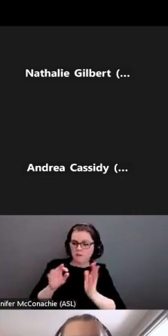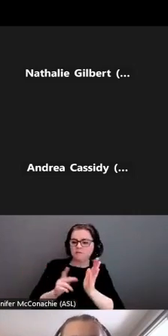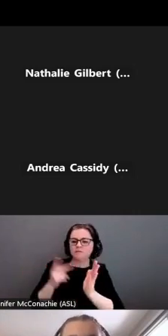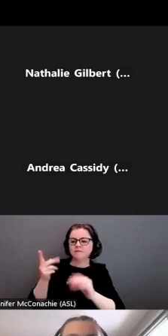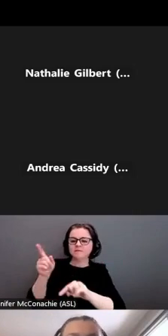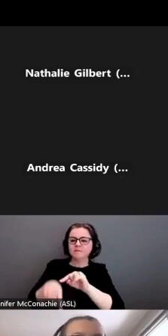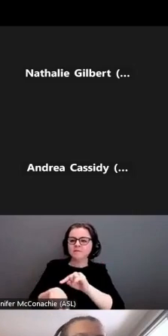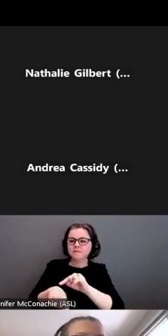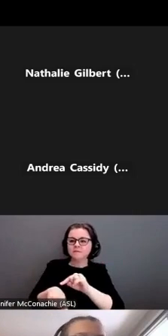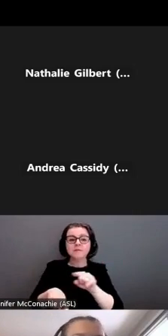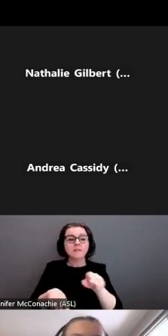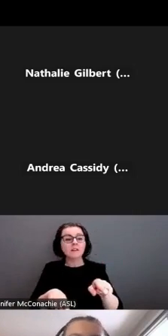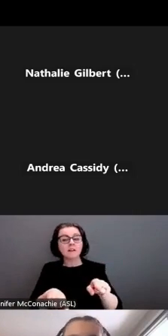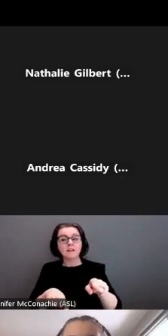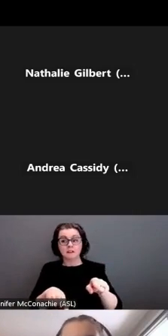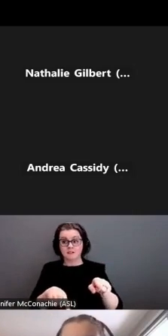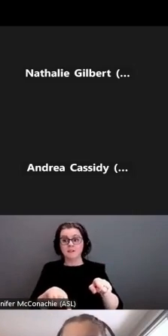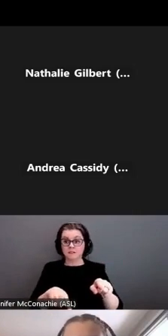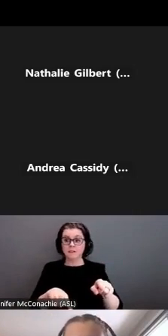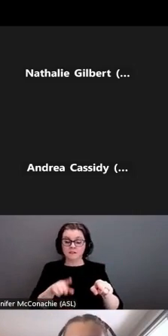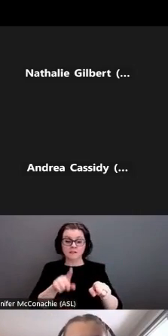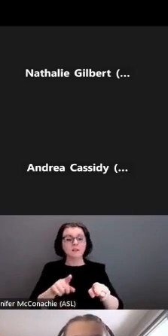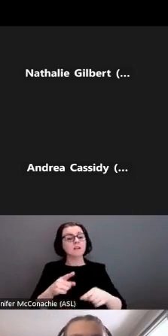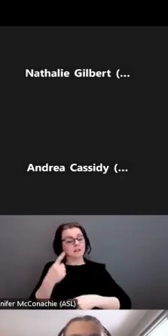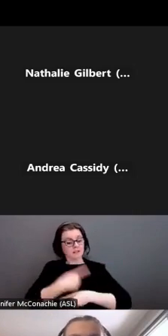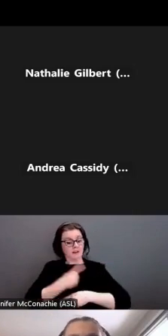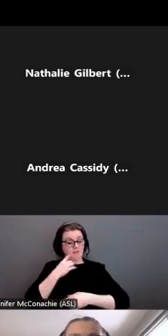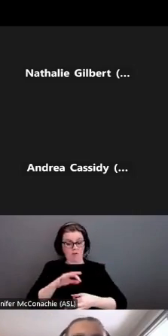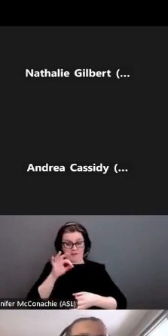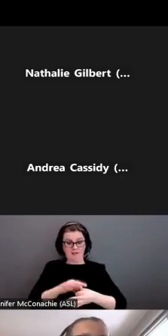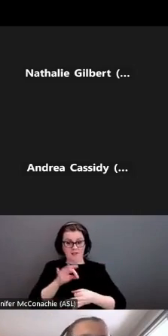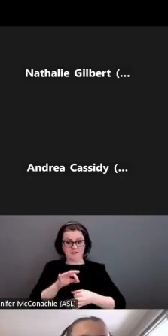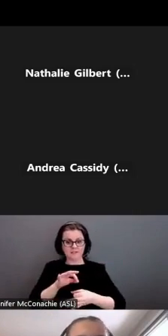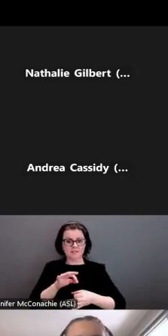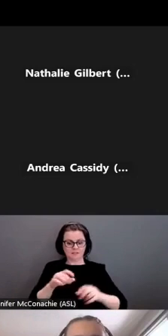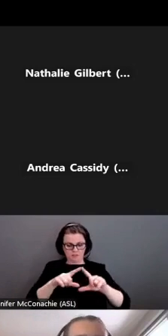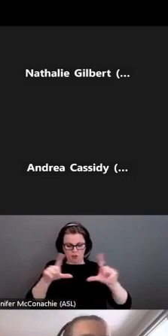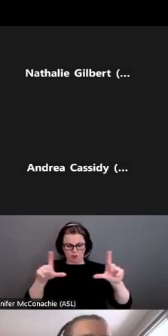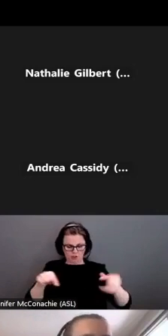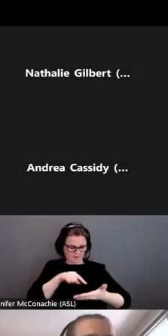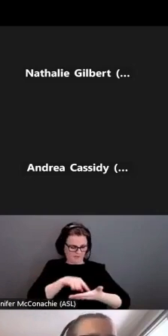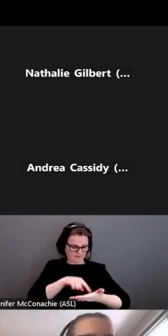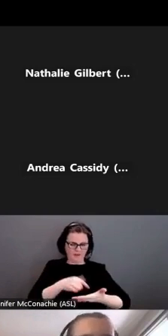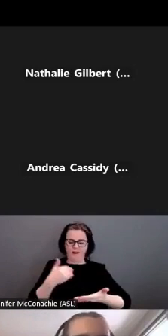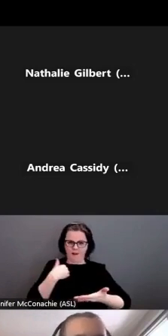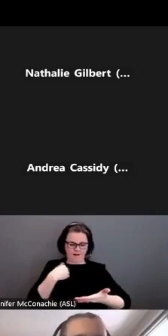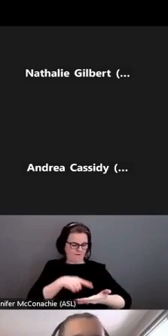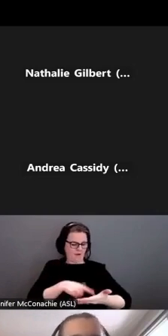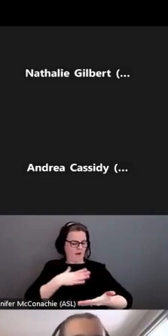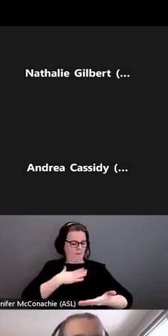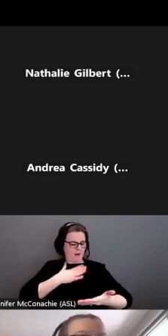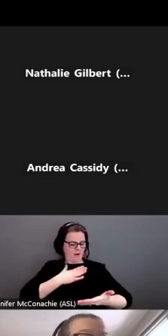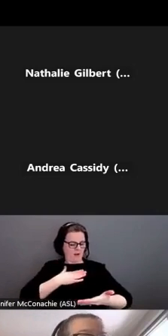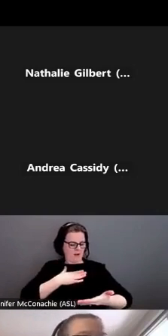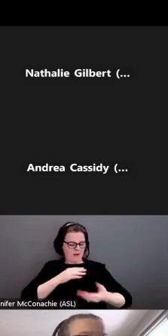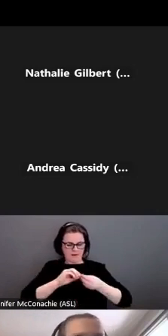election day, you have your assigned polling station, and unless you put in paperwork to request something